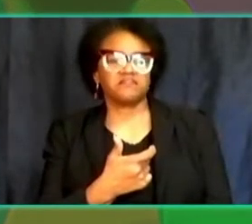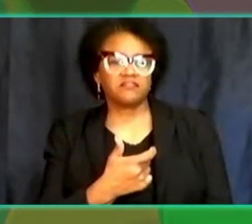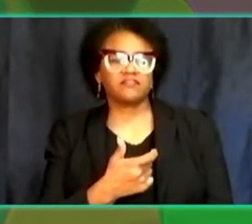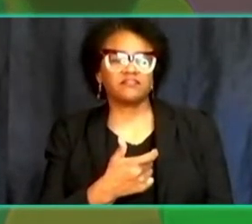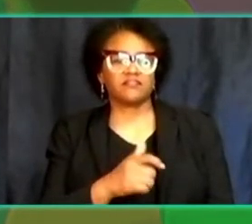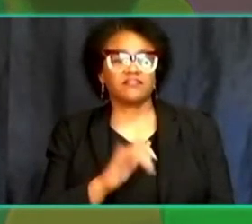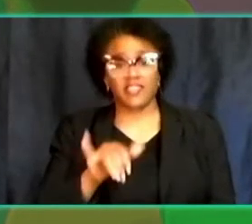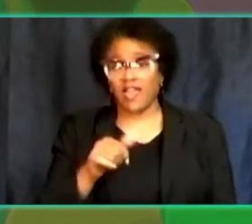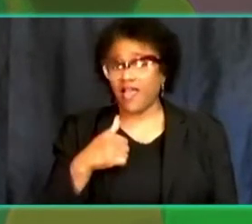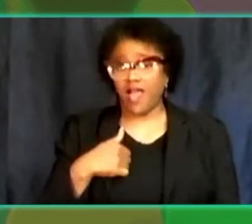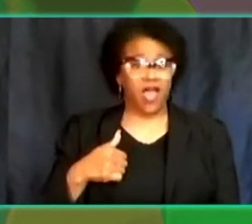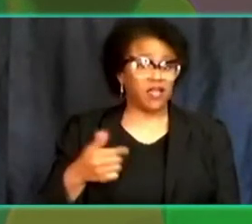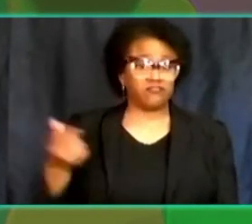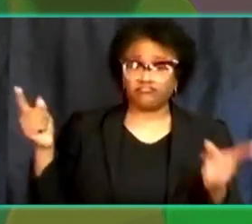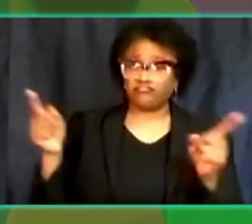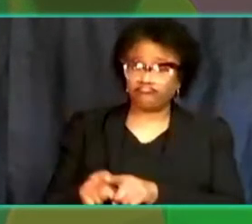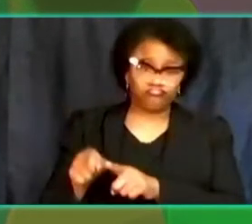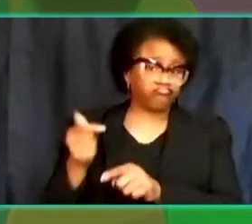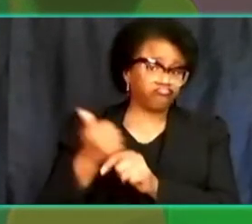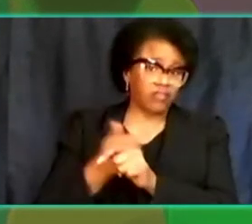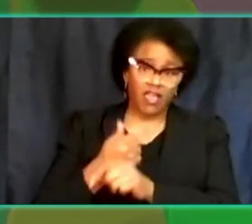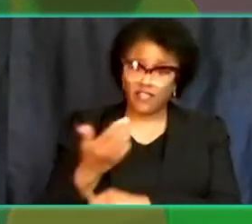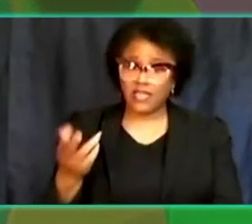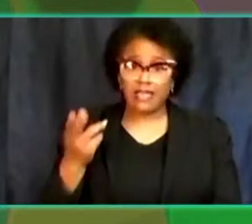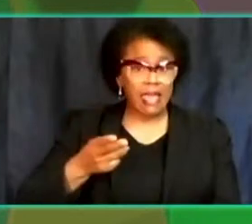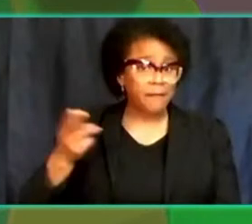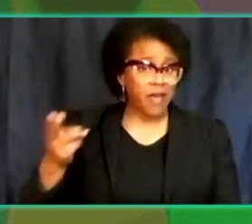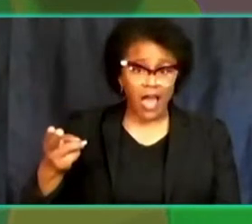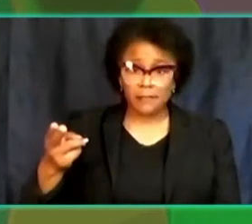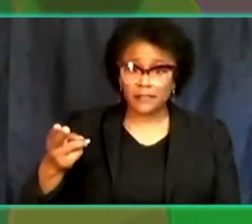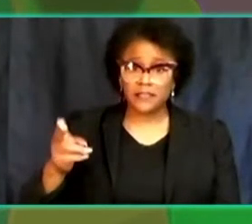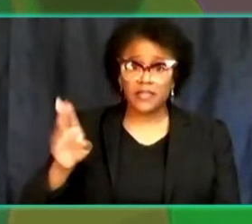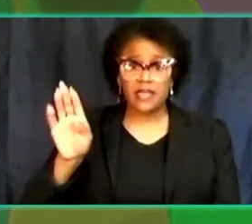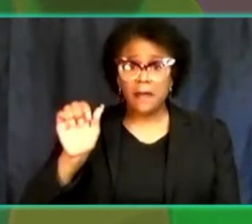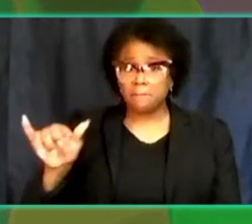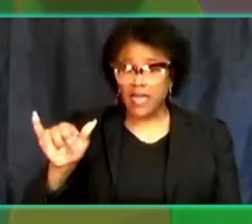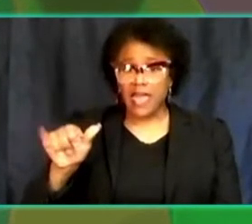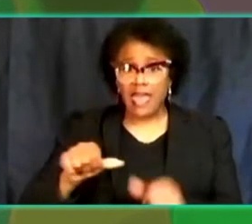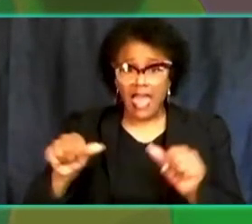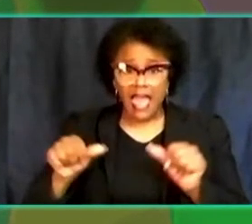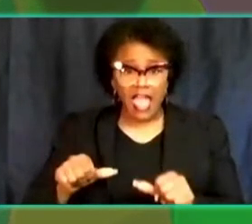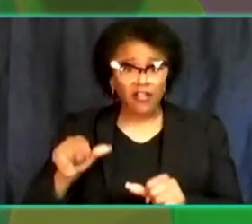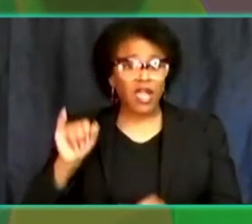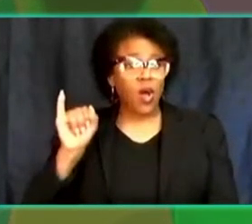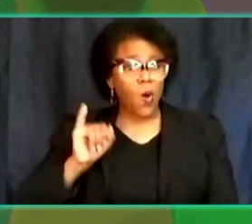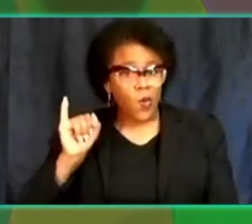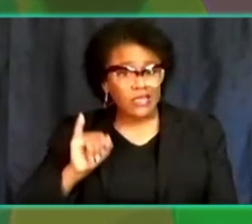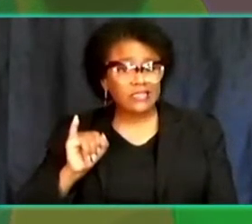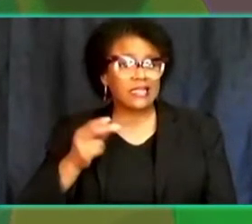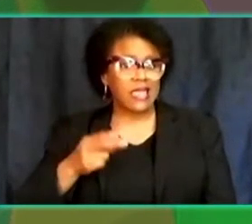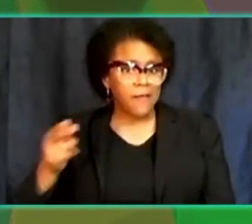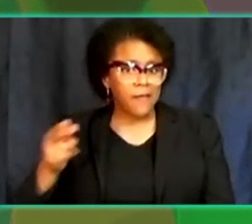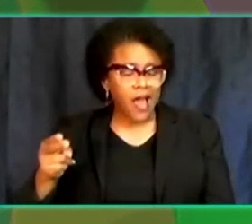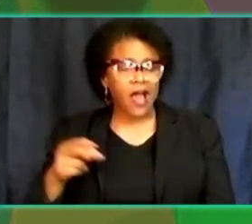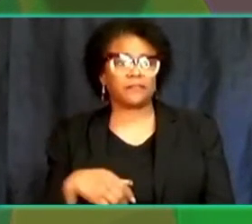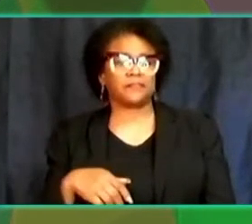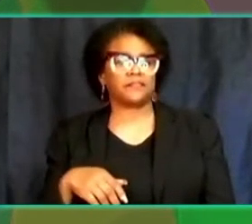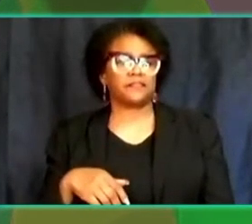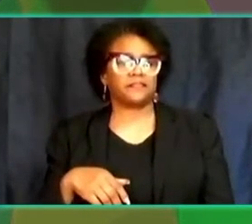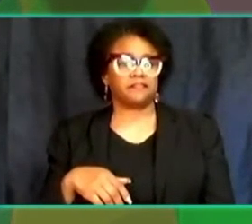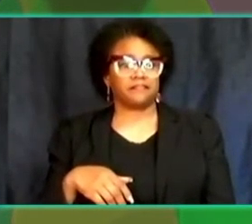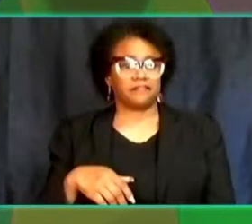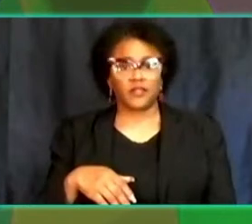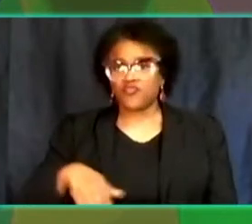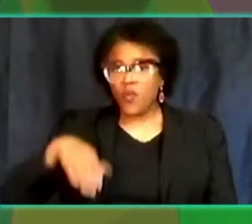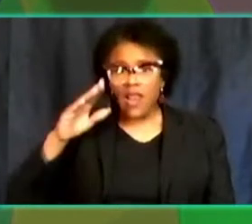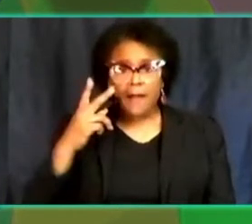I second everything that everybody said. Hip-hop, particularly like the Bay Area Oakland hip hop scene coming up, just